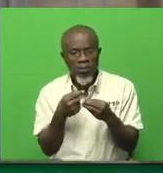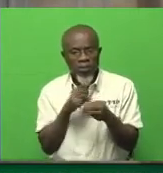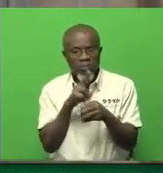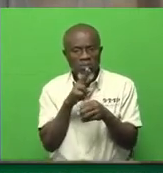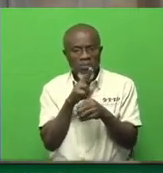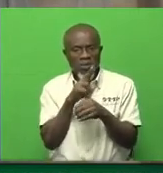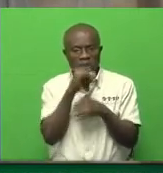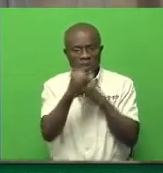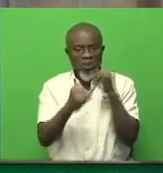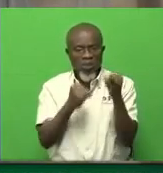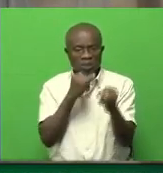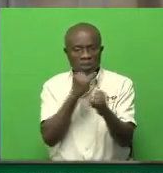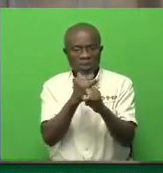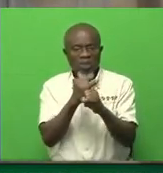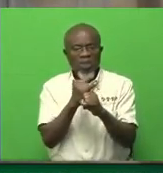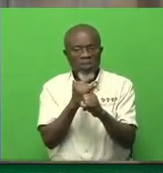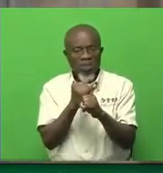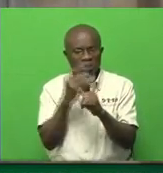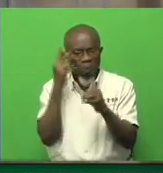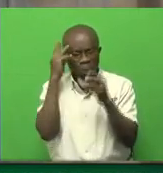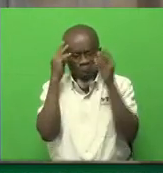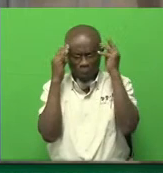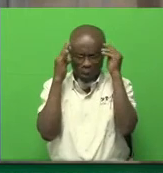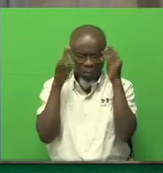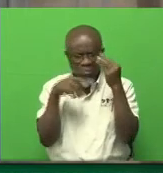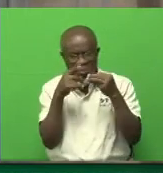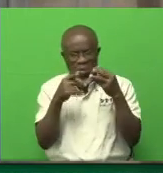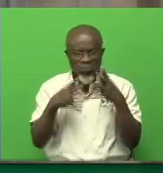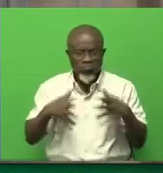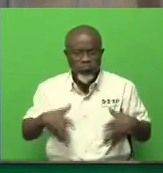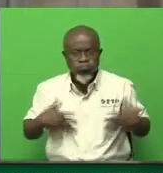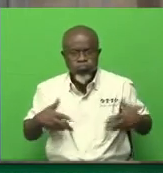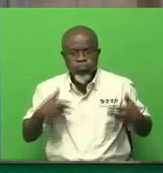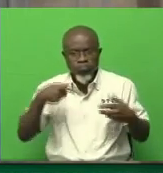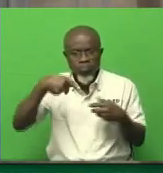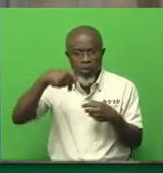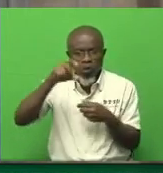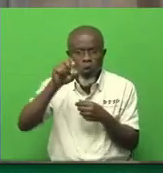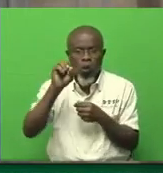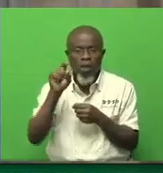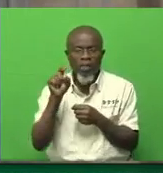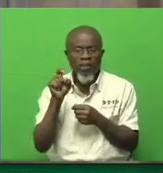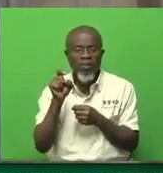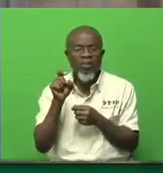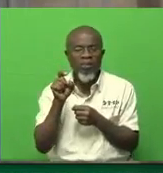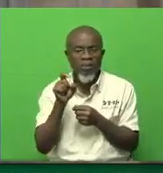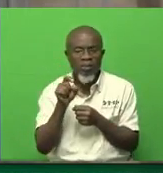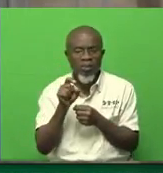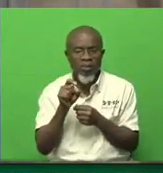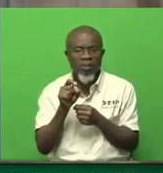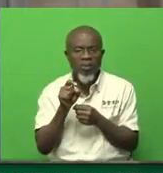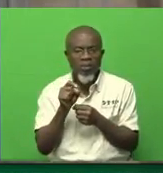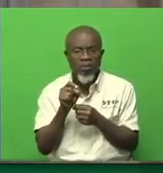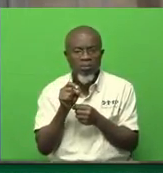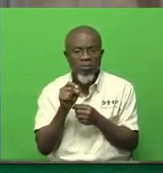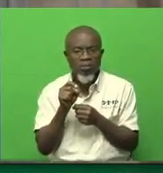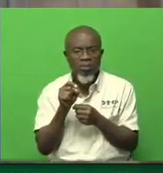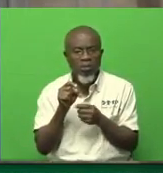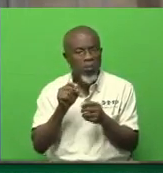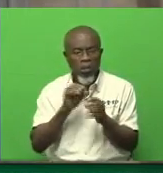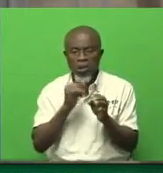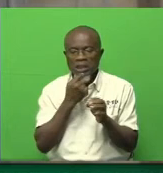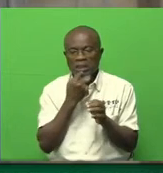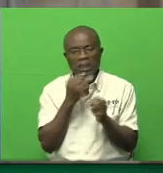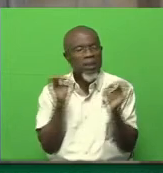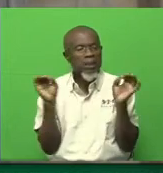concern of monkey pox which the World Health Organization has said is a public health emergency of international concern he made no mention